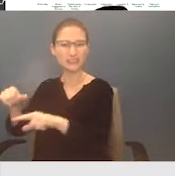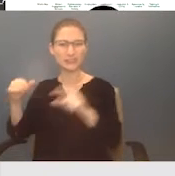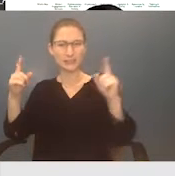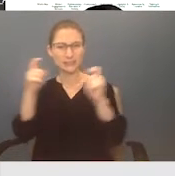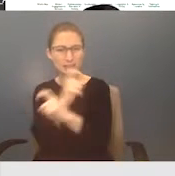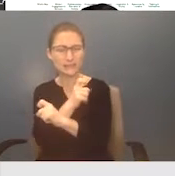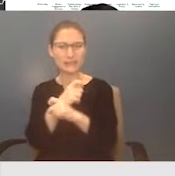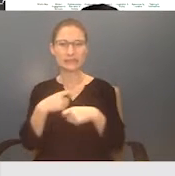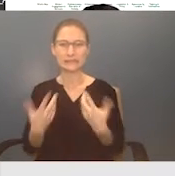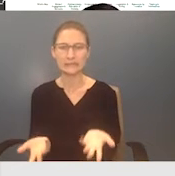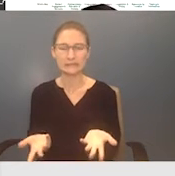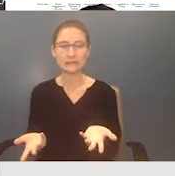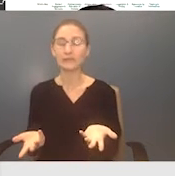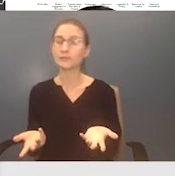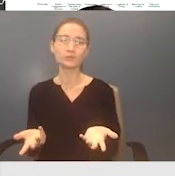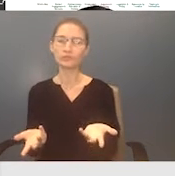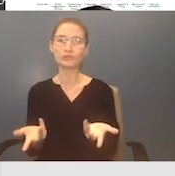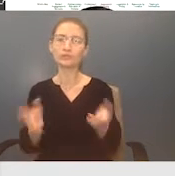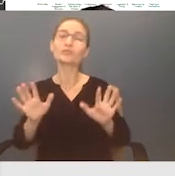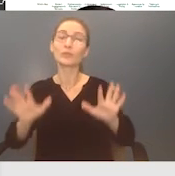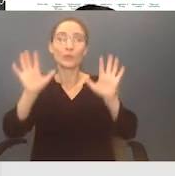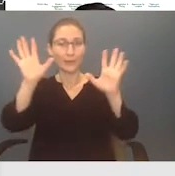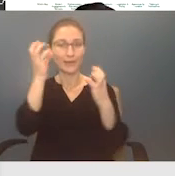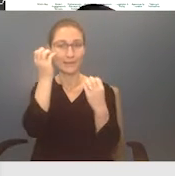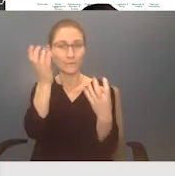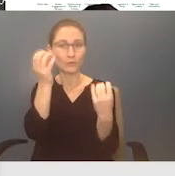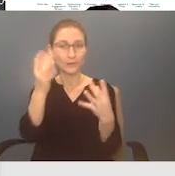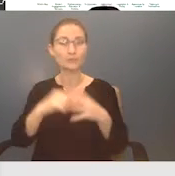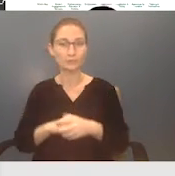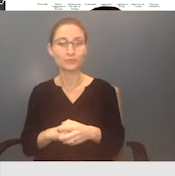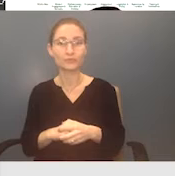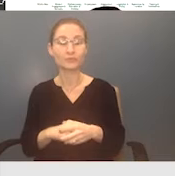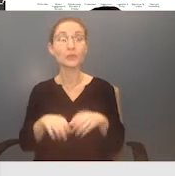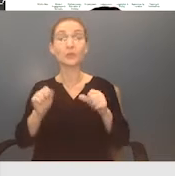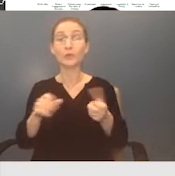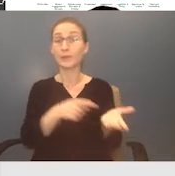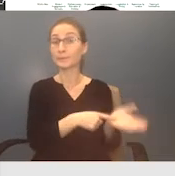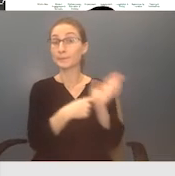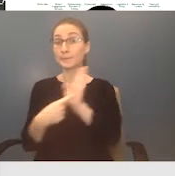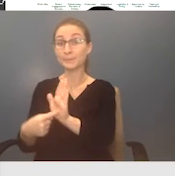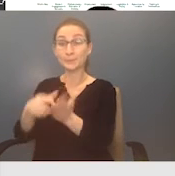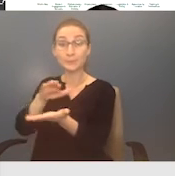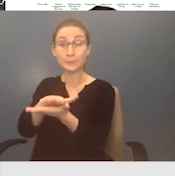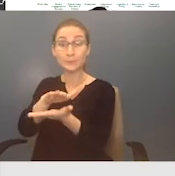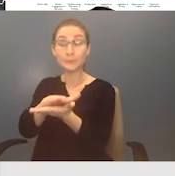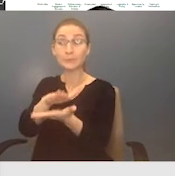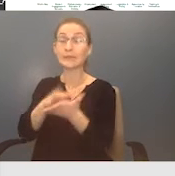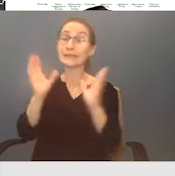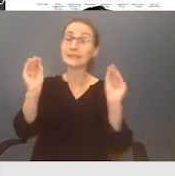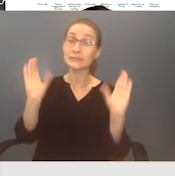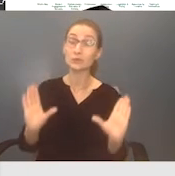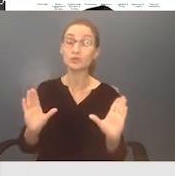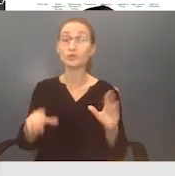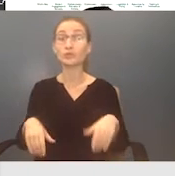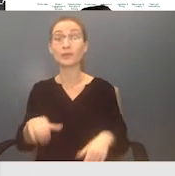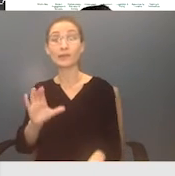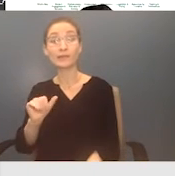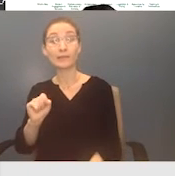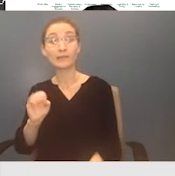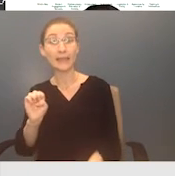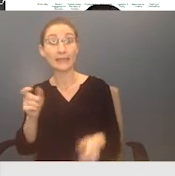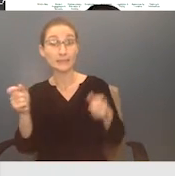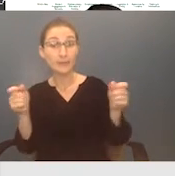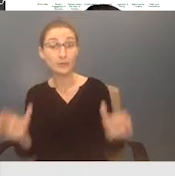a parent, that kind of thing, but it's great information. You can even bring this to the school, to teachers, to your case manager, your son or daughter's